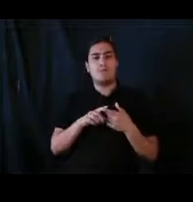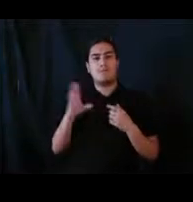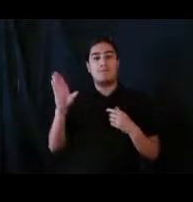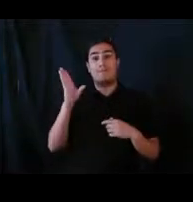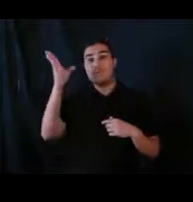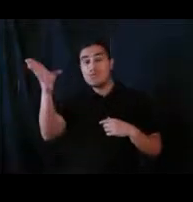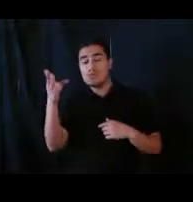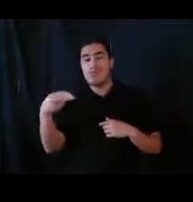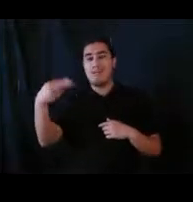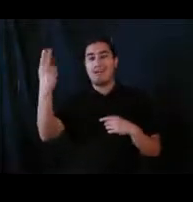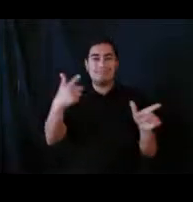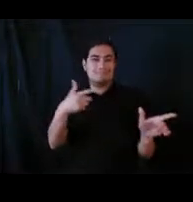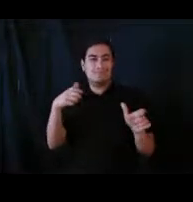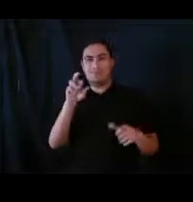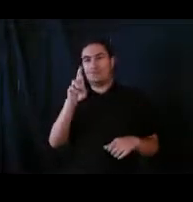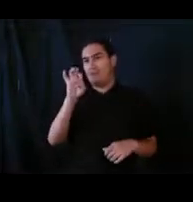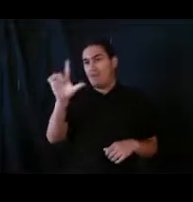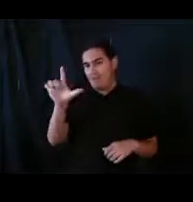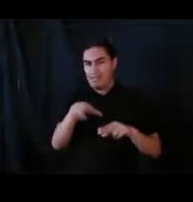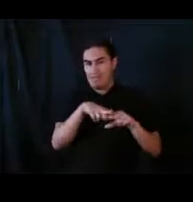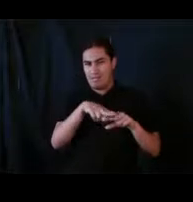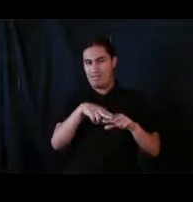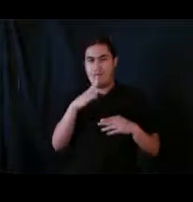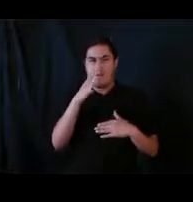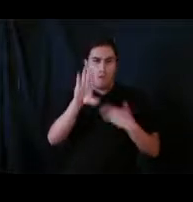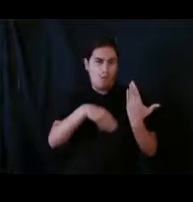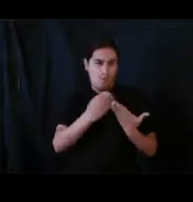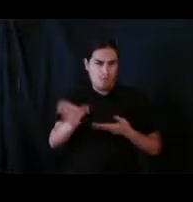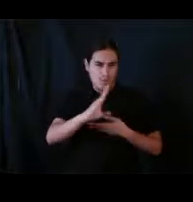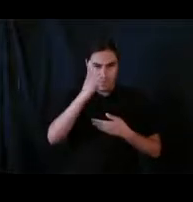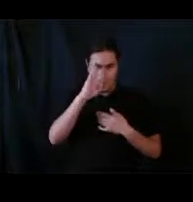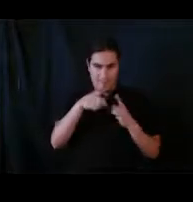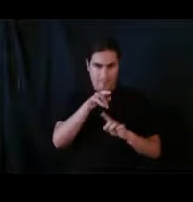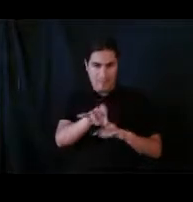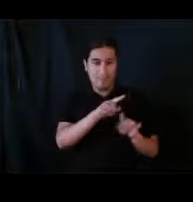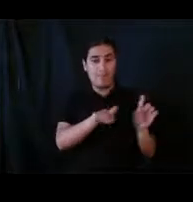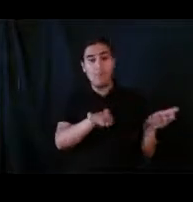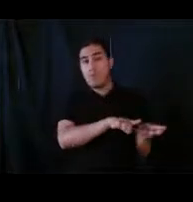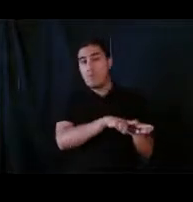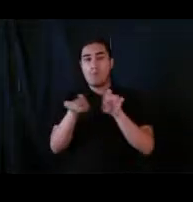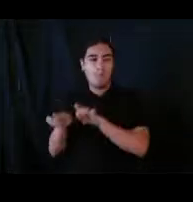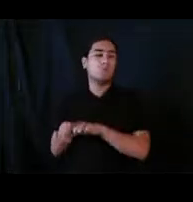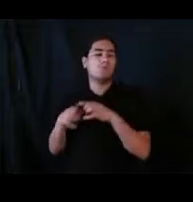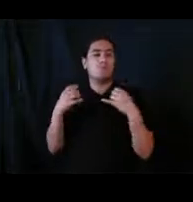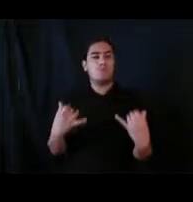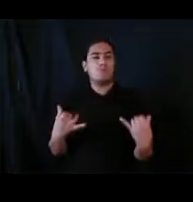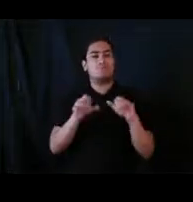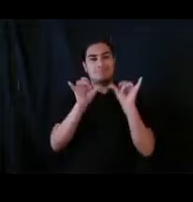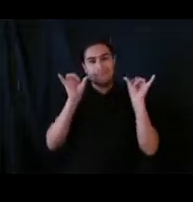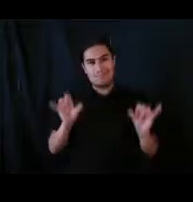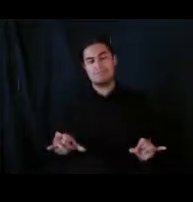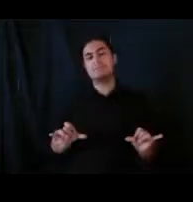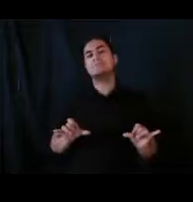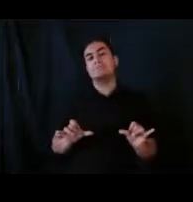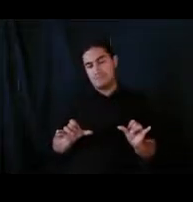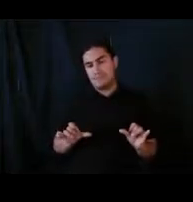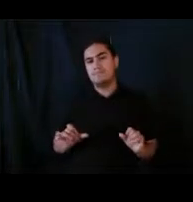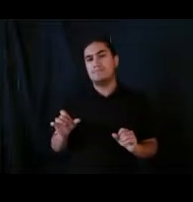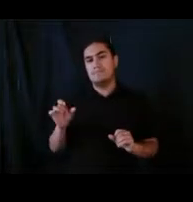rail system which we know that you're all deeply familiar with uh but also existing systems like ace the capital